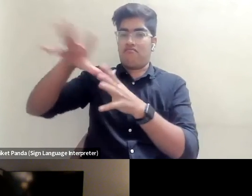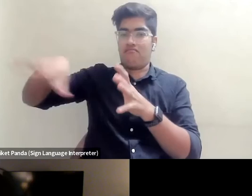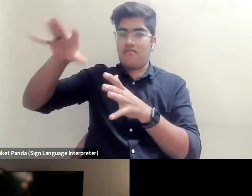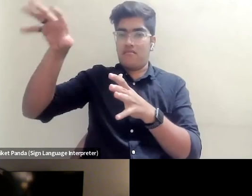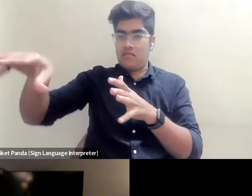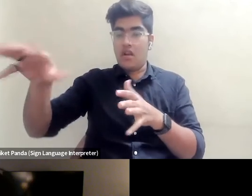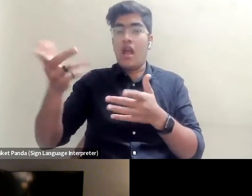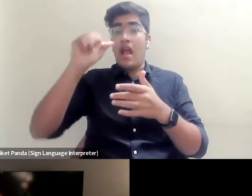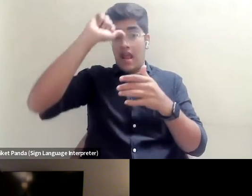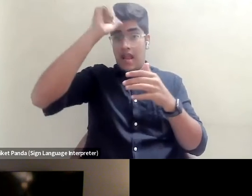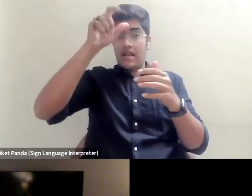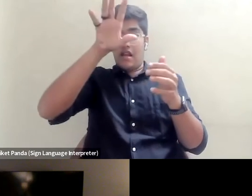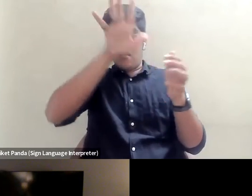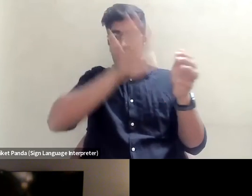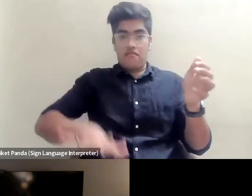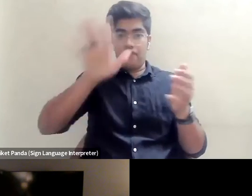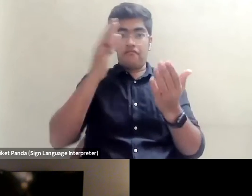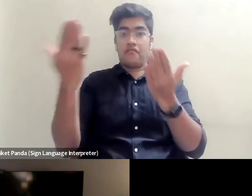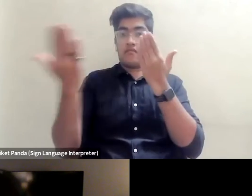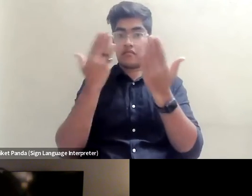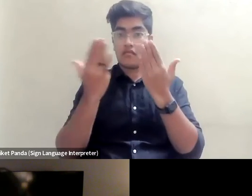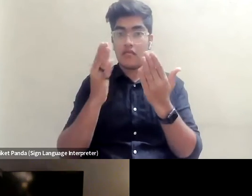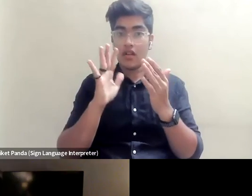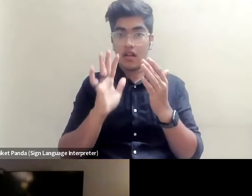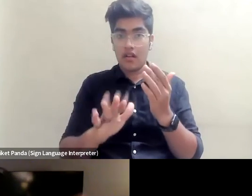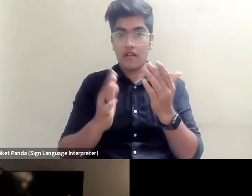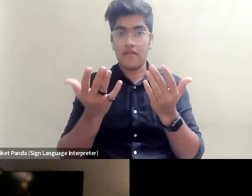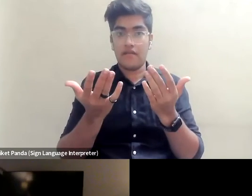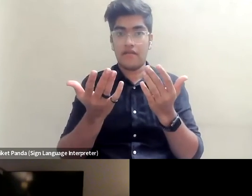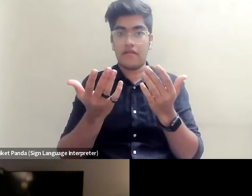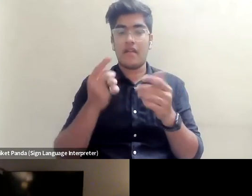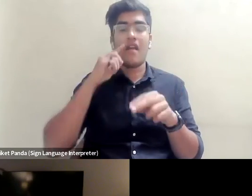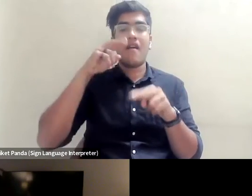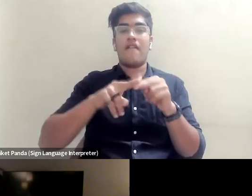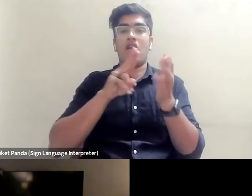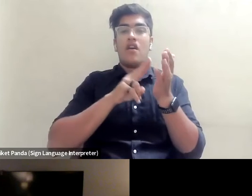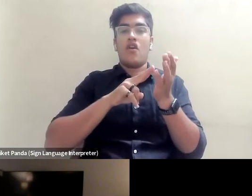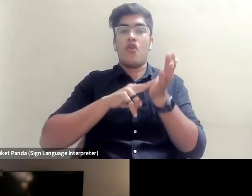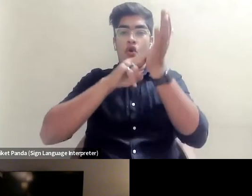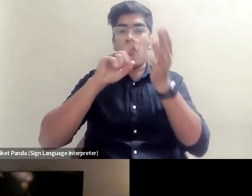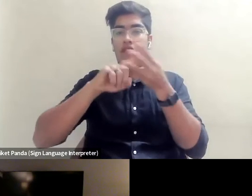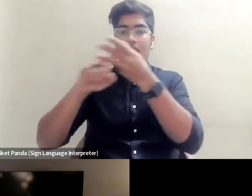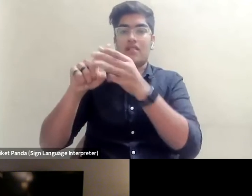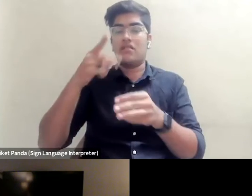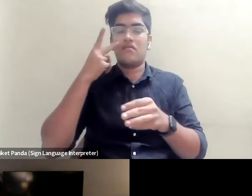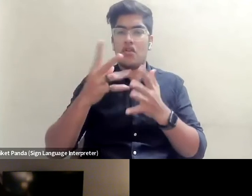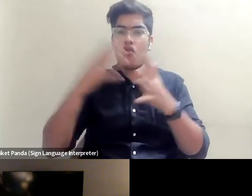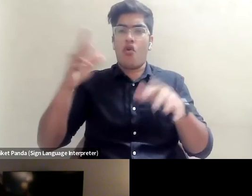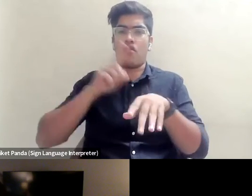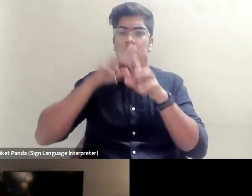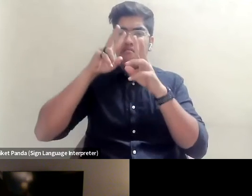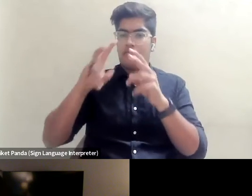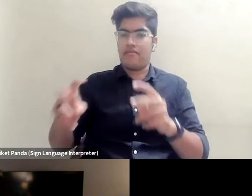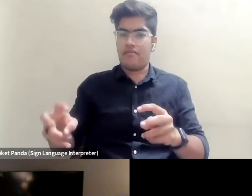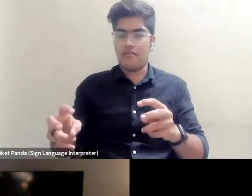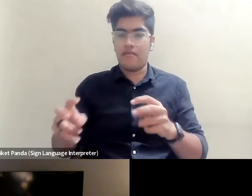I don't need to talk about the stepmotherly treatment of the Northeast that has been, analyzed several times. So